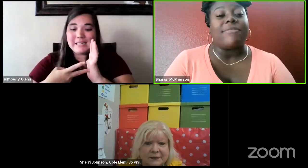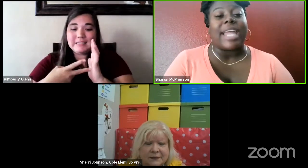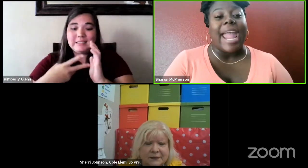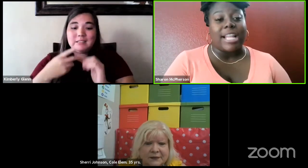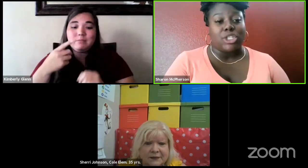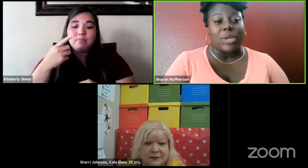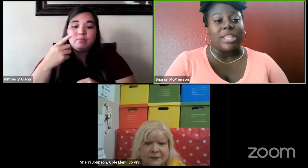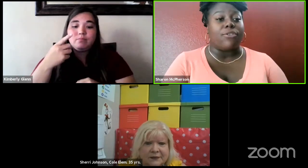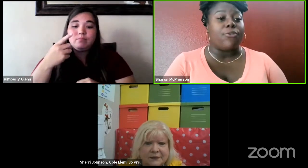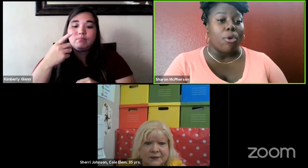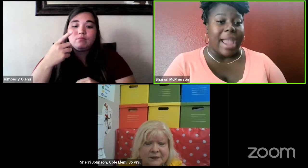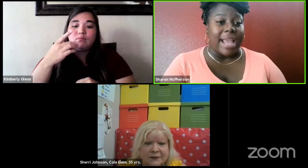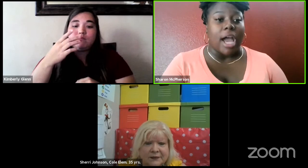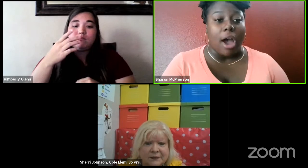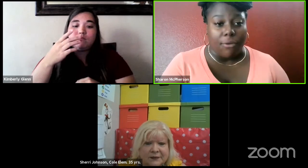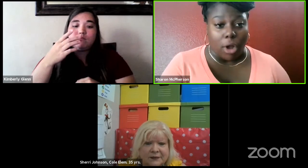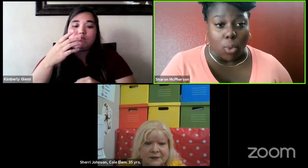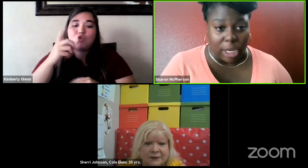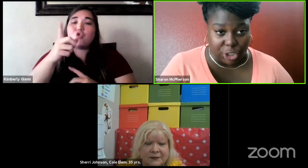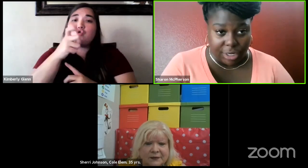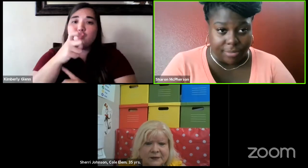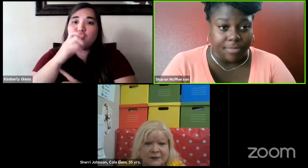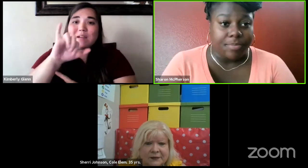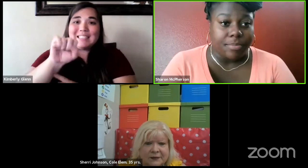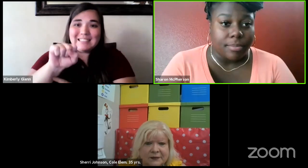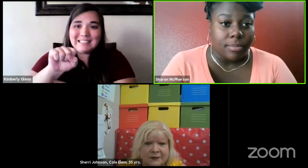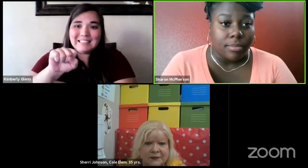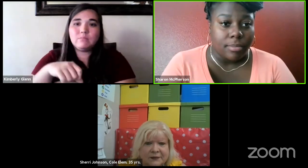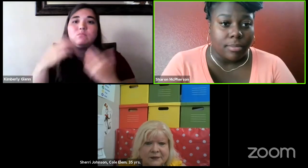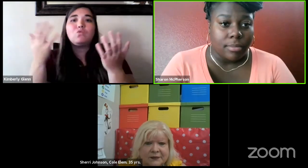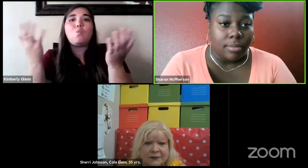And you have to answer in the format of a question.